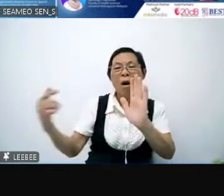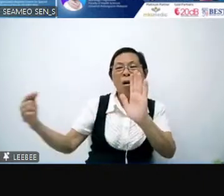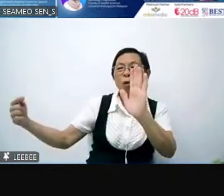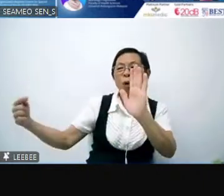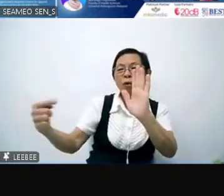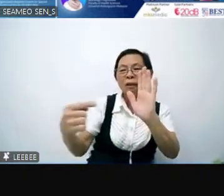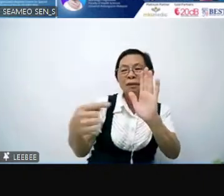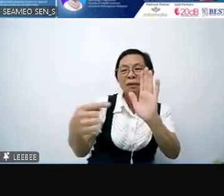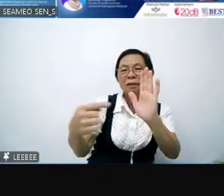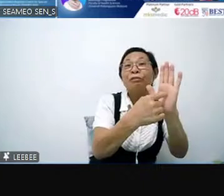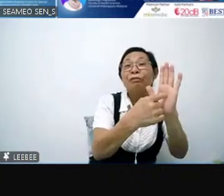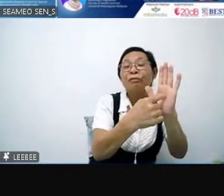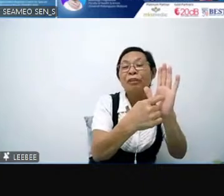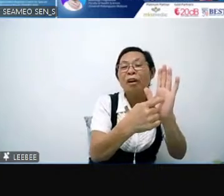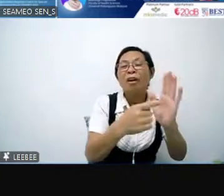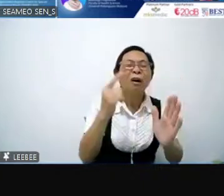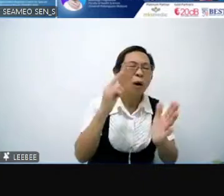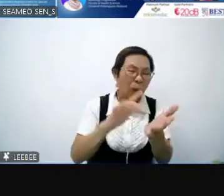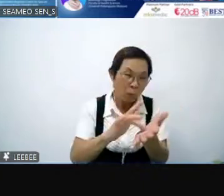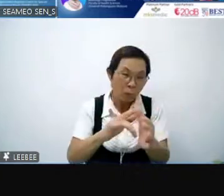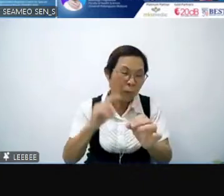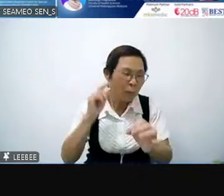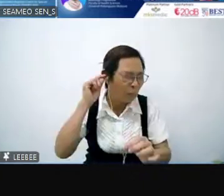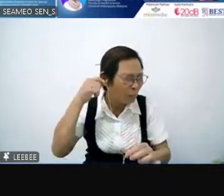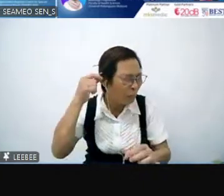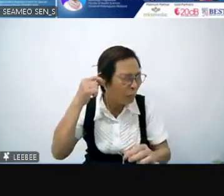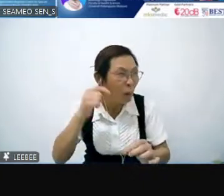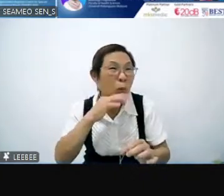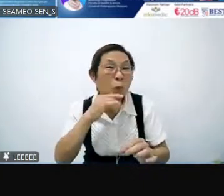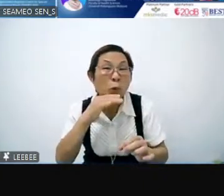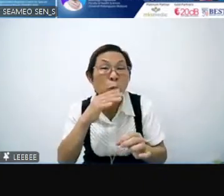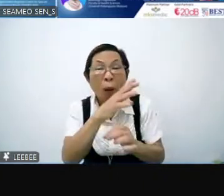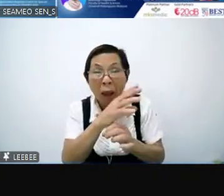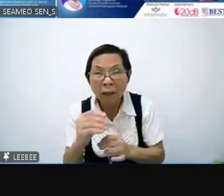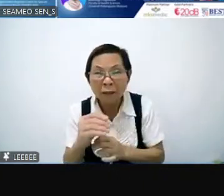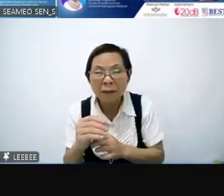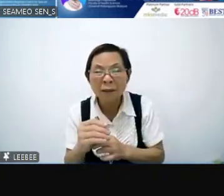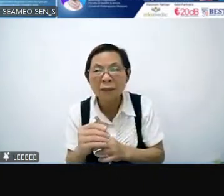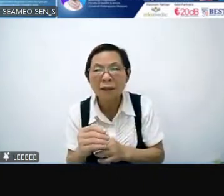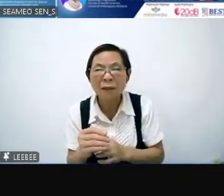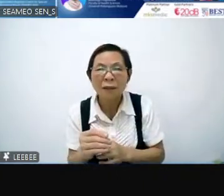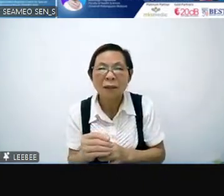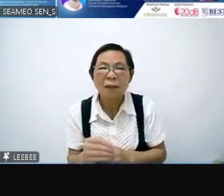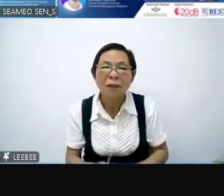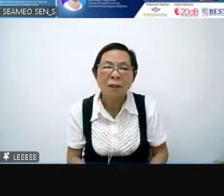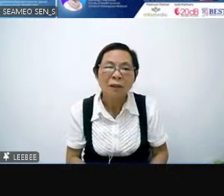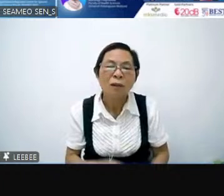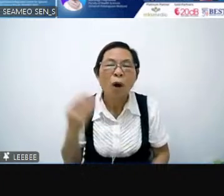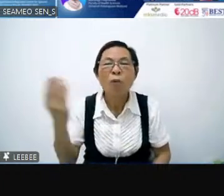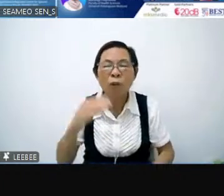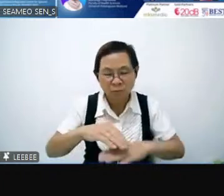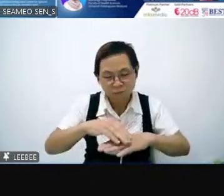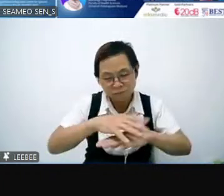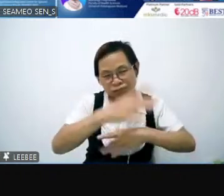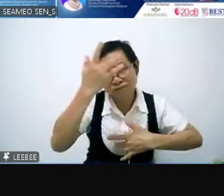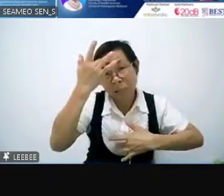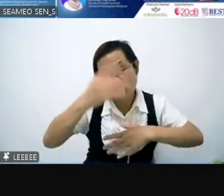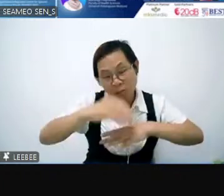example, impacted earwax, otitis media, commonly in children is ear infections.